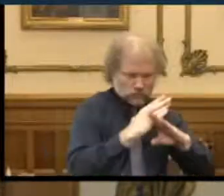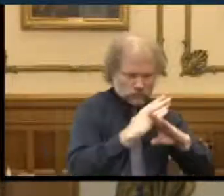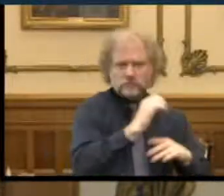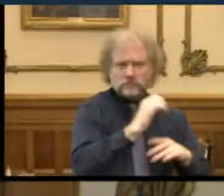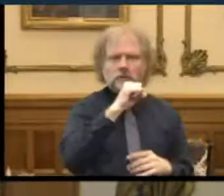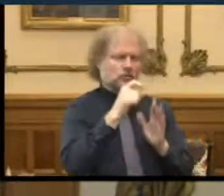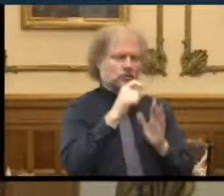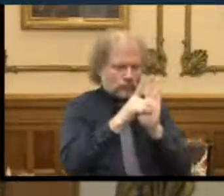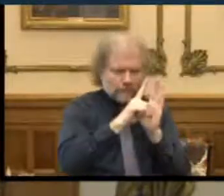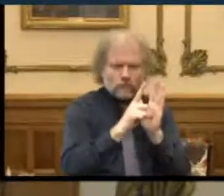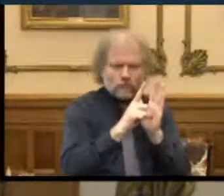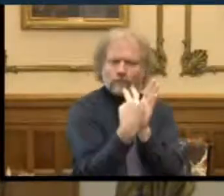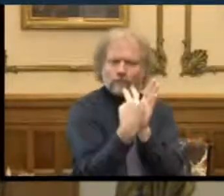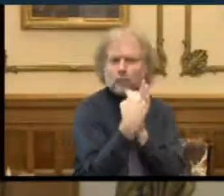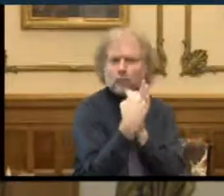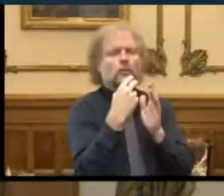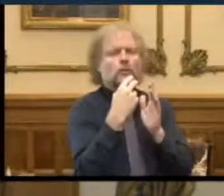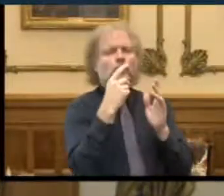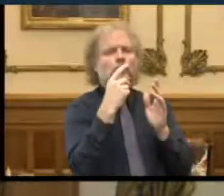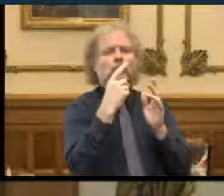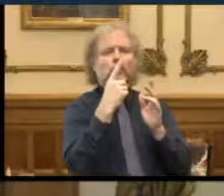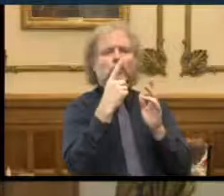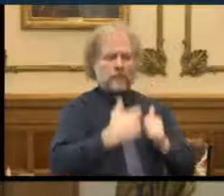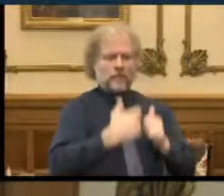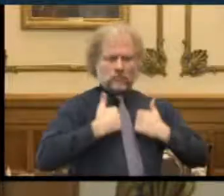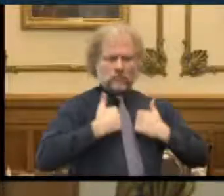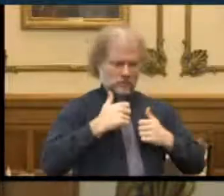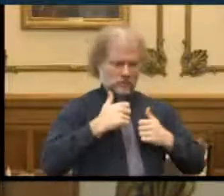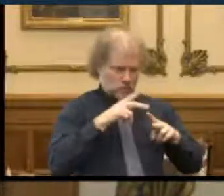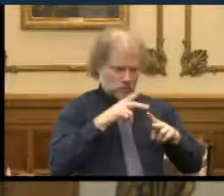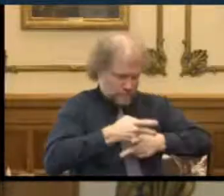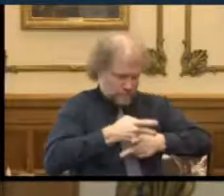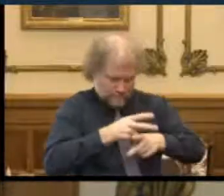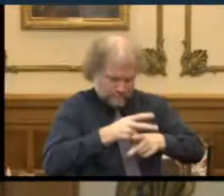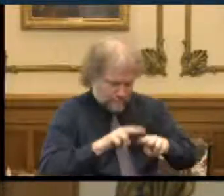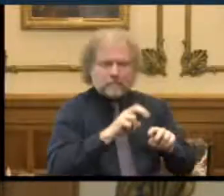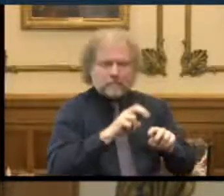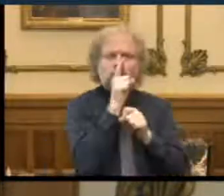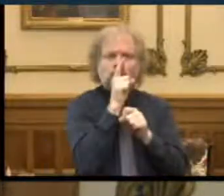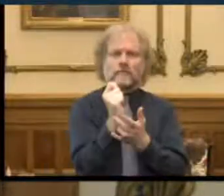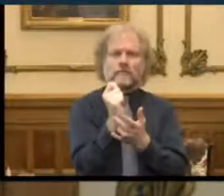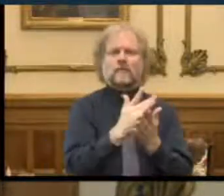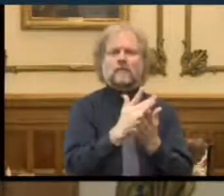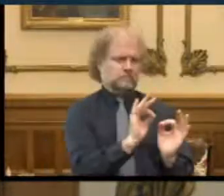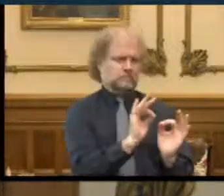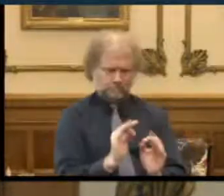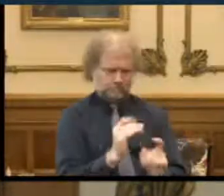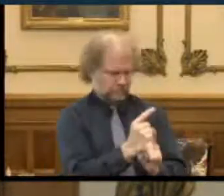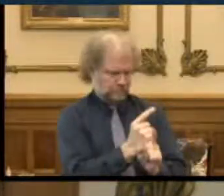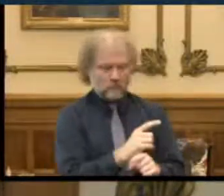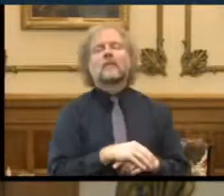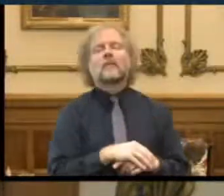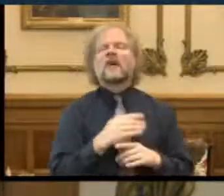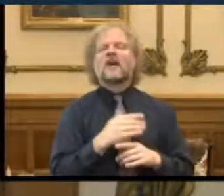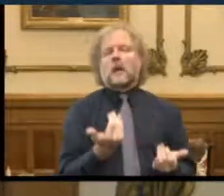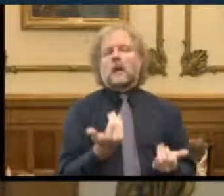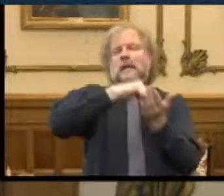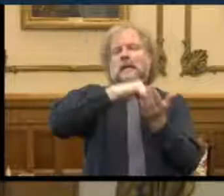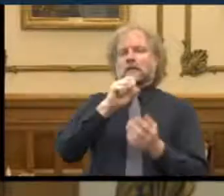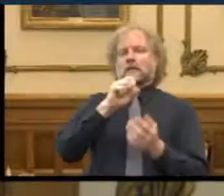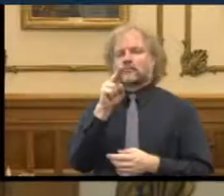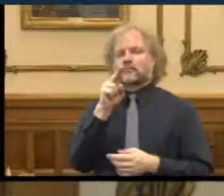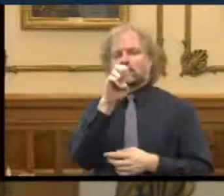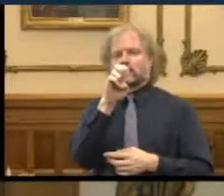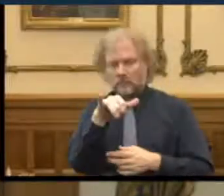reviewing how the residents there were being cared for and making sure that everything was in line. We are back to doing surveys. We're going